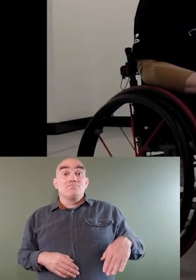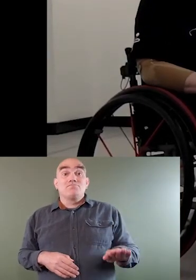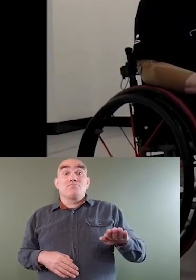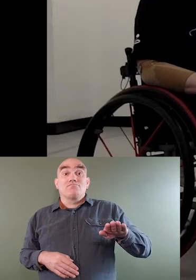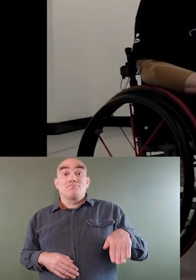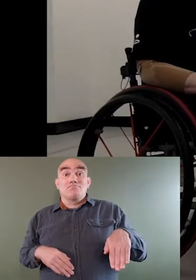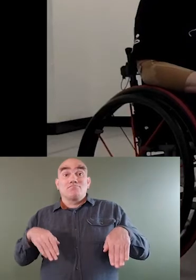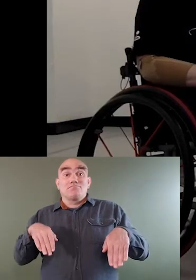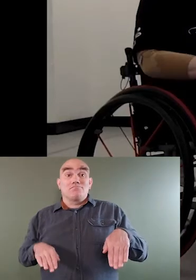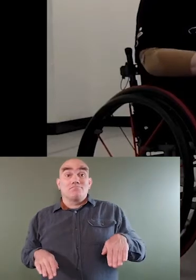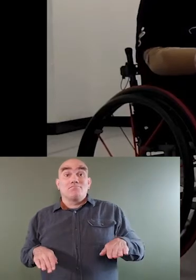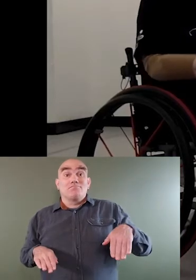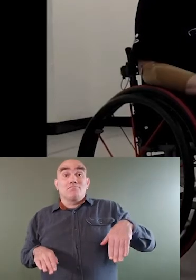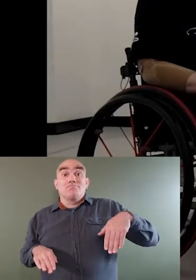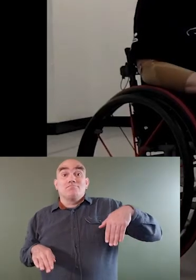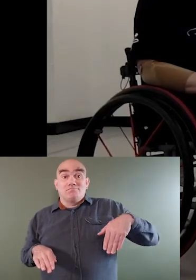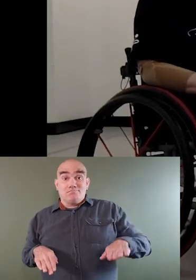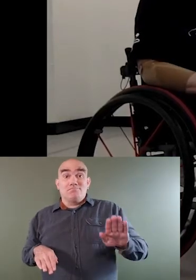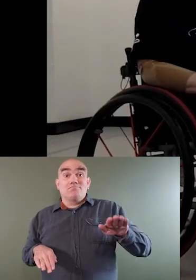Left.